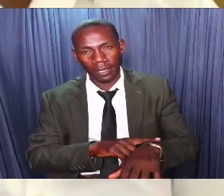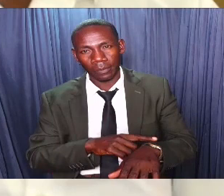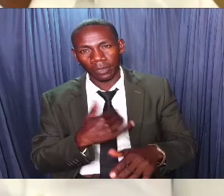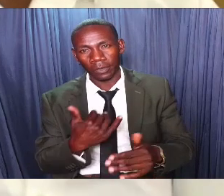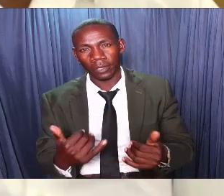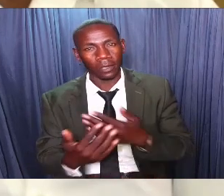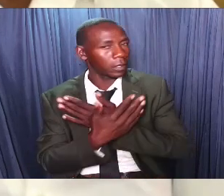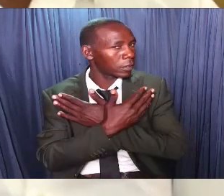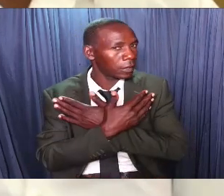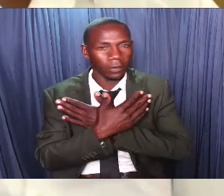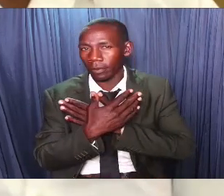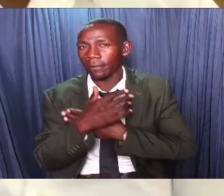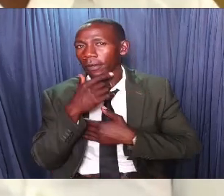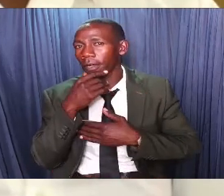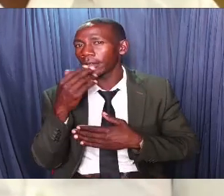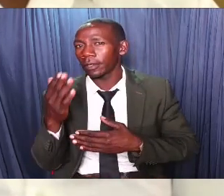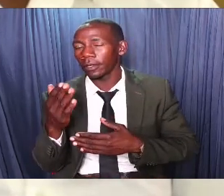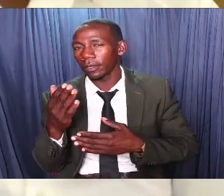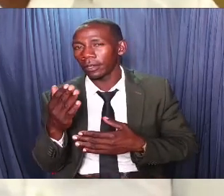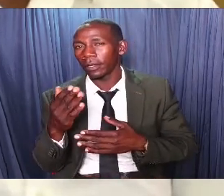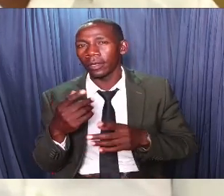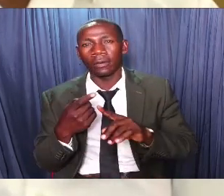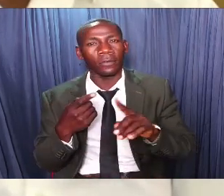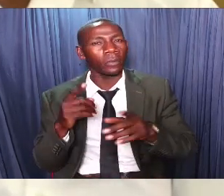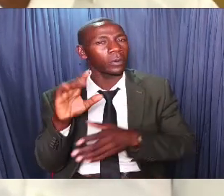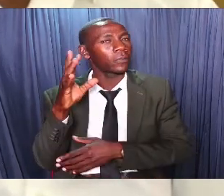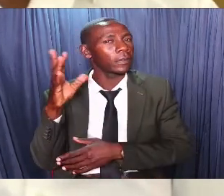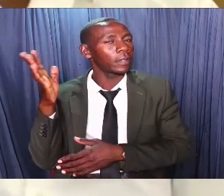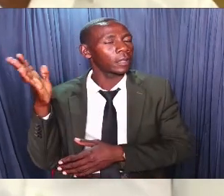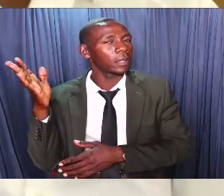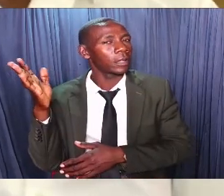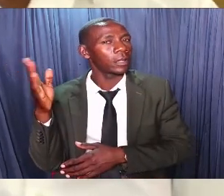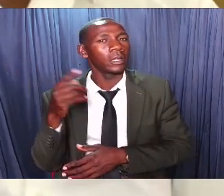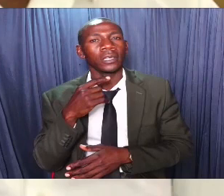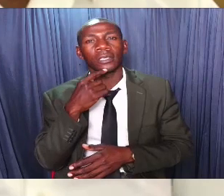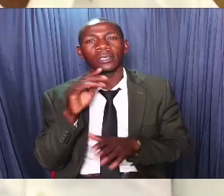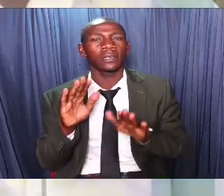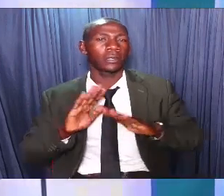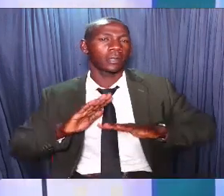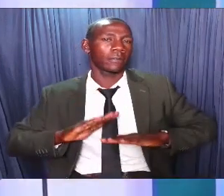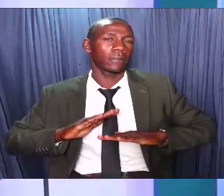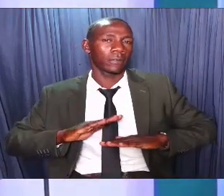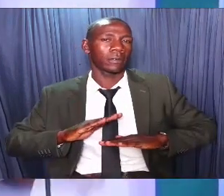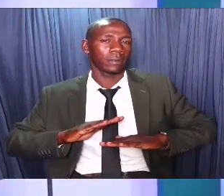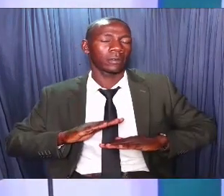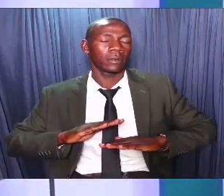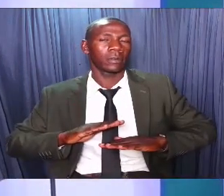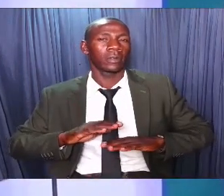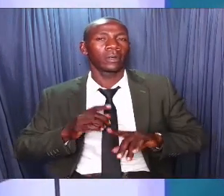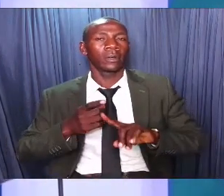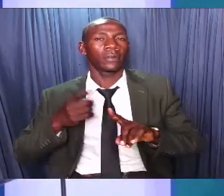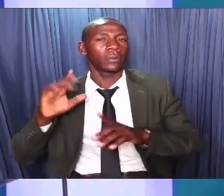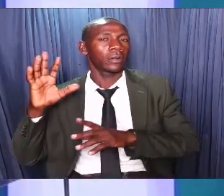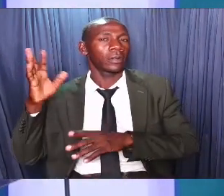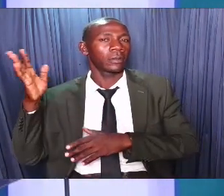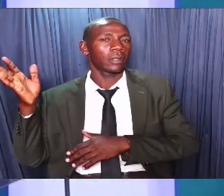babake, at a time the child was embraced by the father. Tangu yuko porini, because from the field, alisema ni basi. He said it's enough. Tangu yuko porini kule,